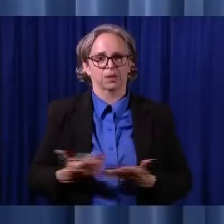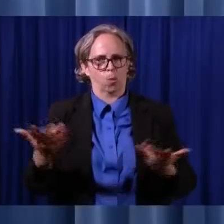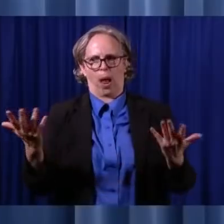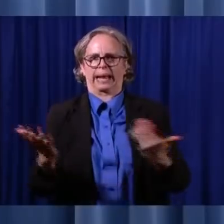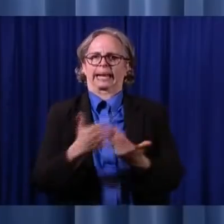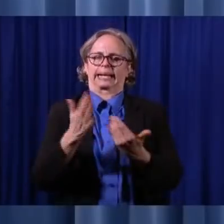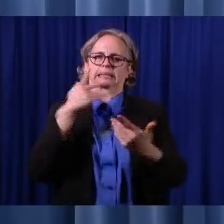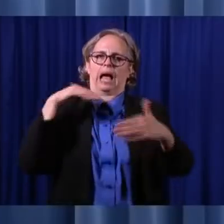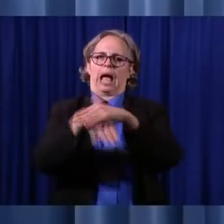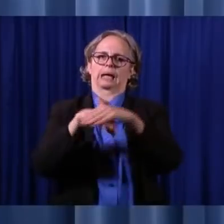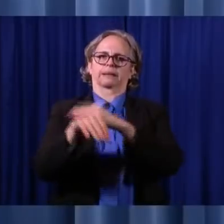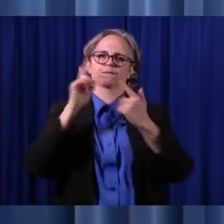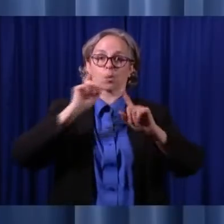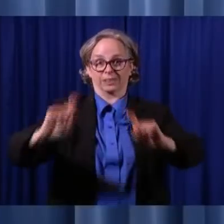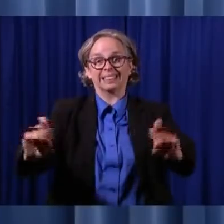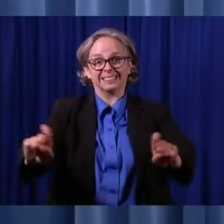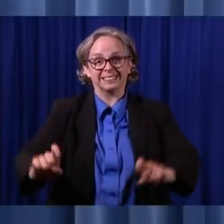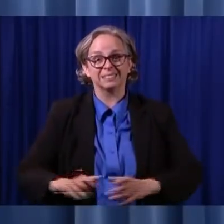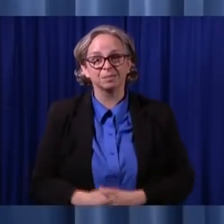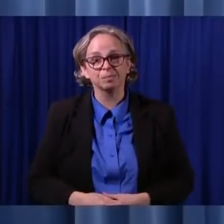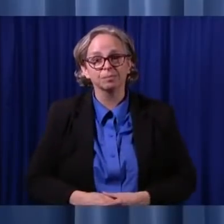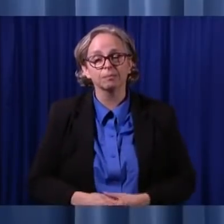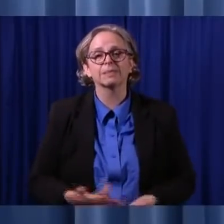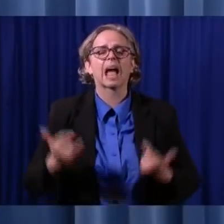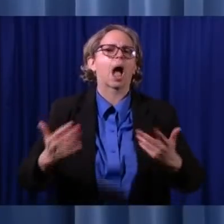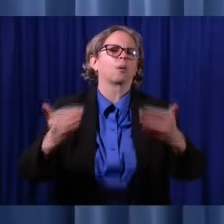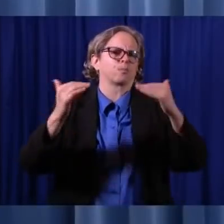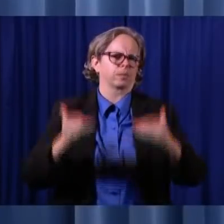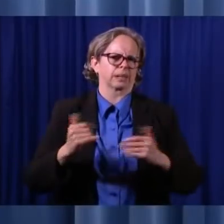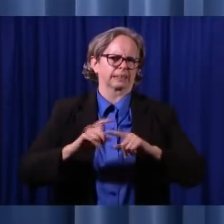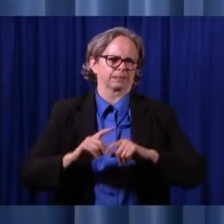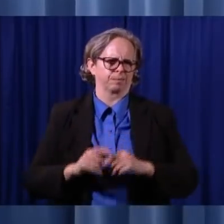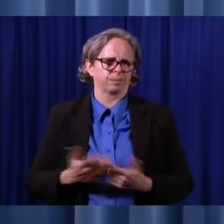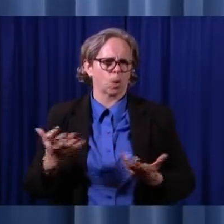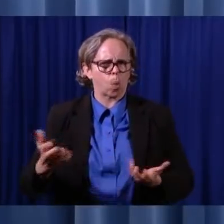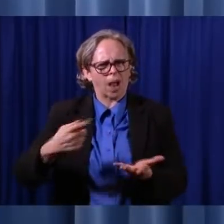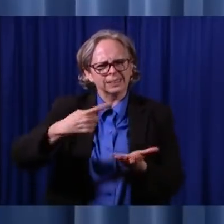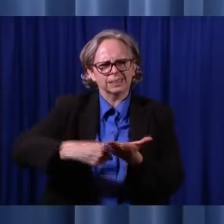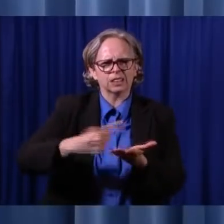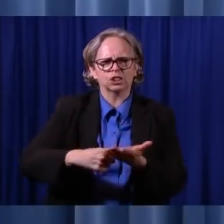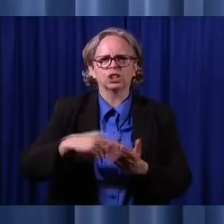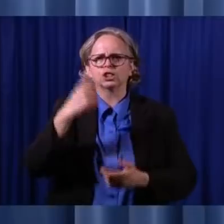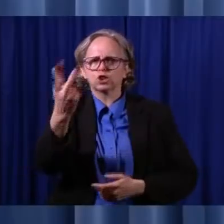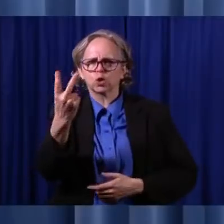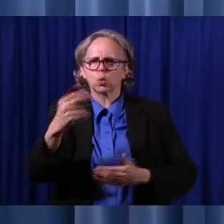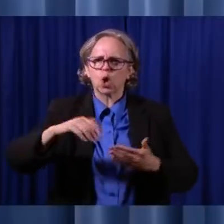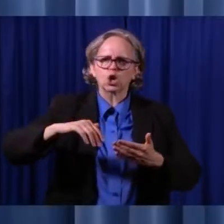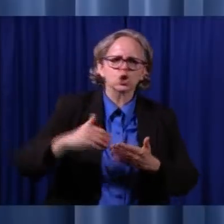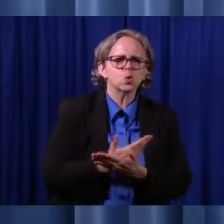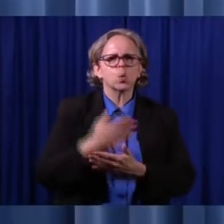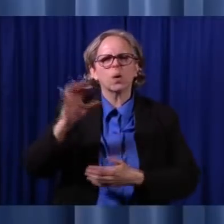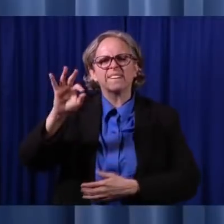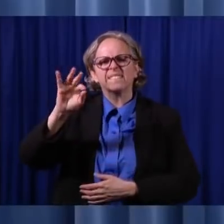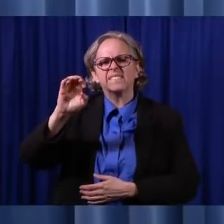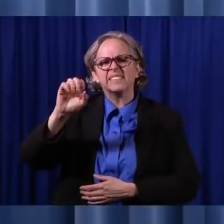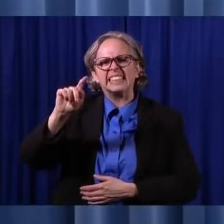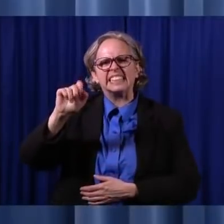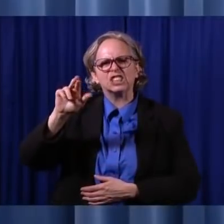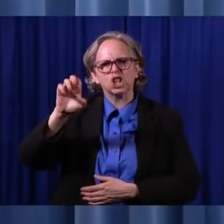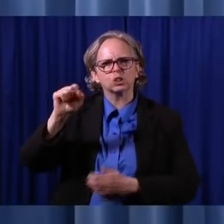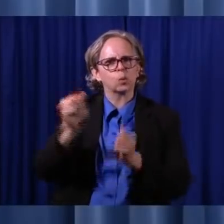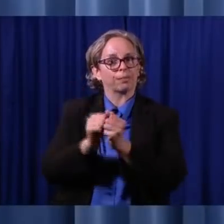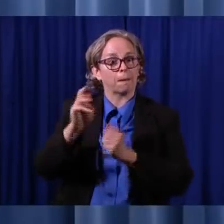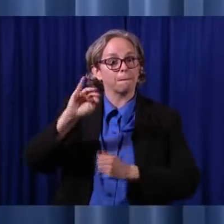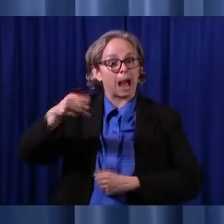Today I'm announcing we've added 2 new features to the map. First, we've added a form that providers can fill out